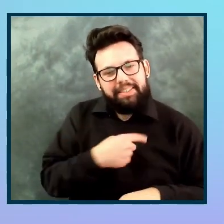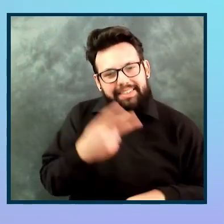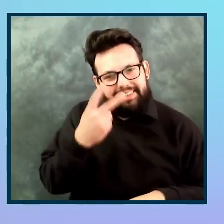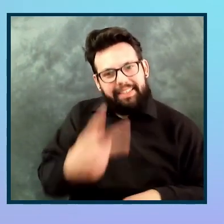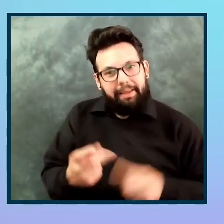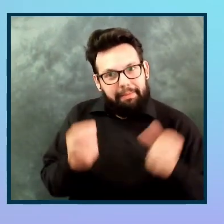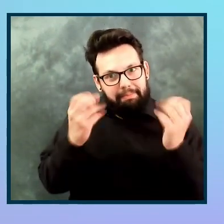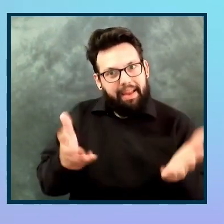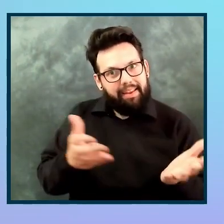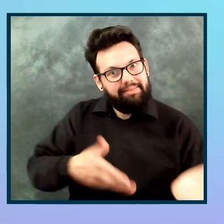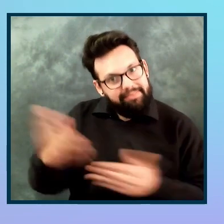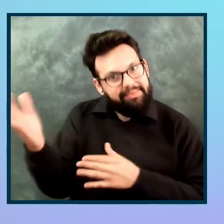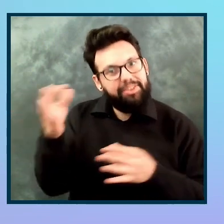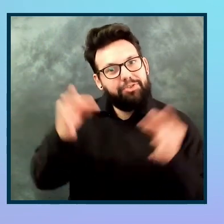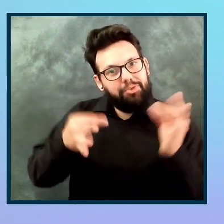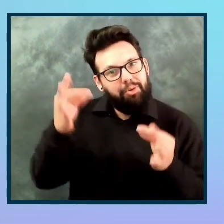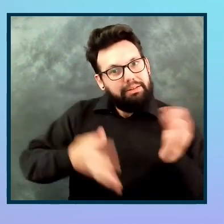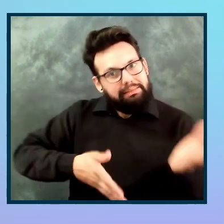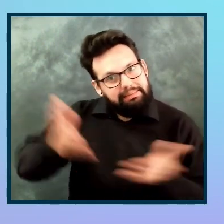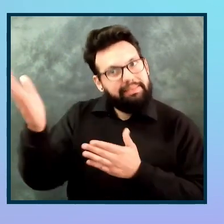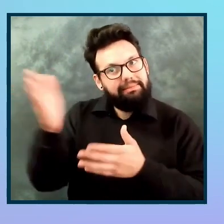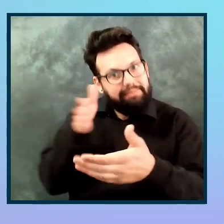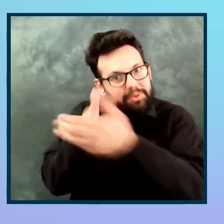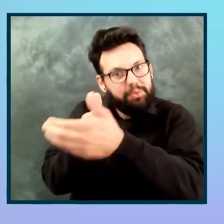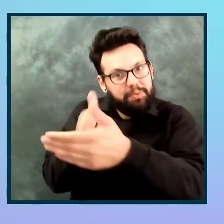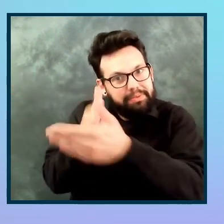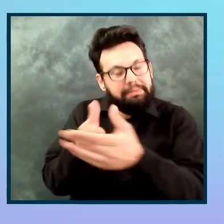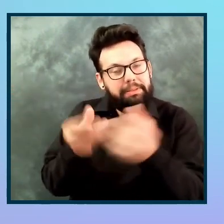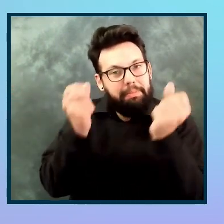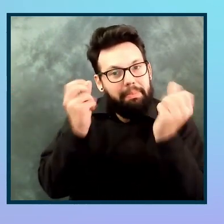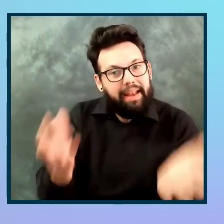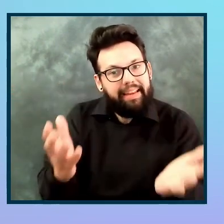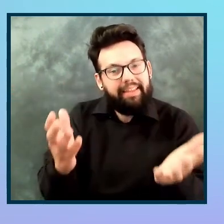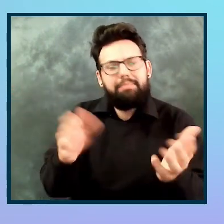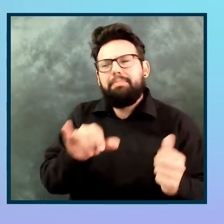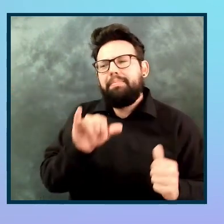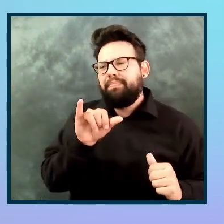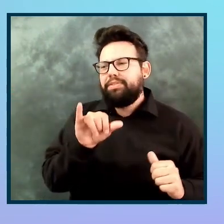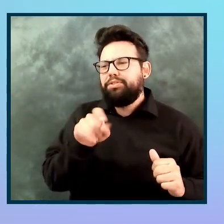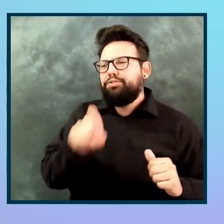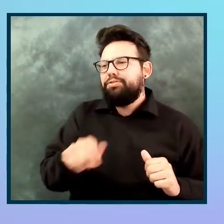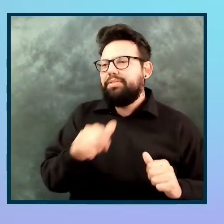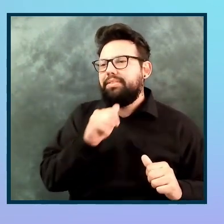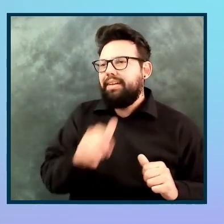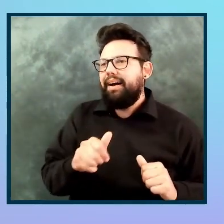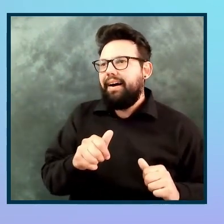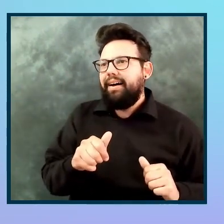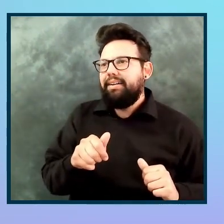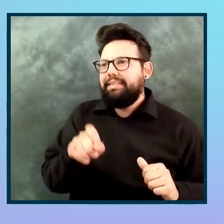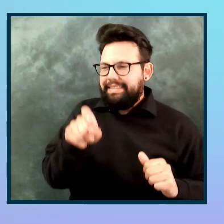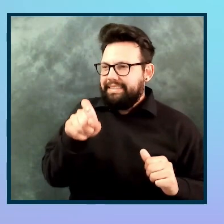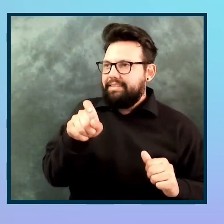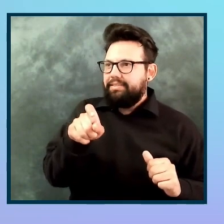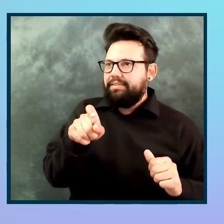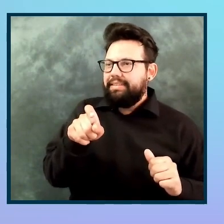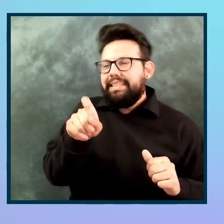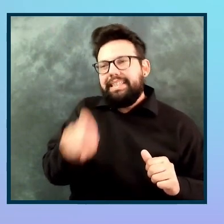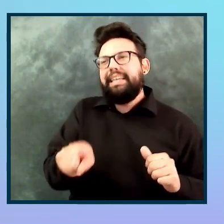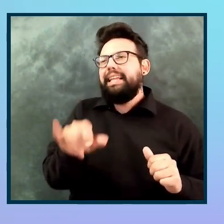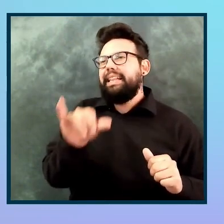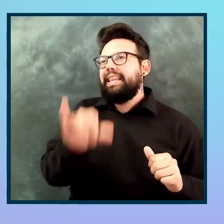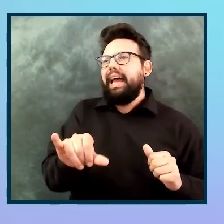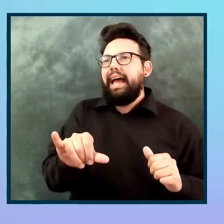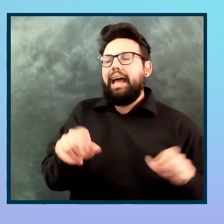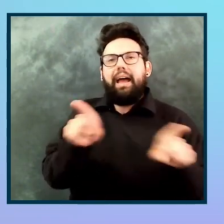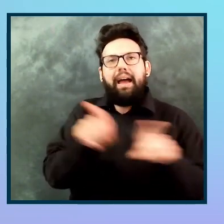shouldn't need them to encourage us to do what needs to be done. But there's definitely a case for why we need to do